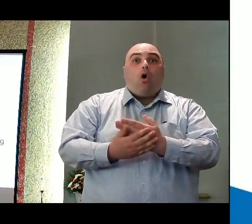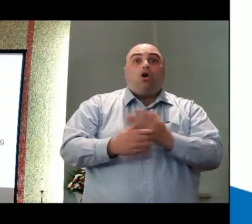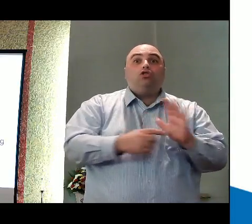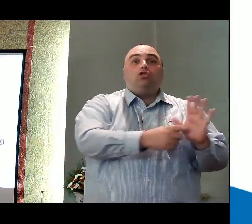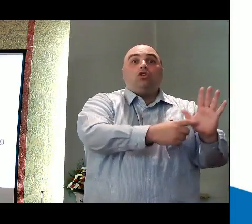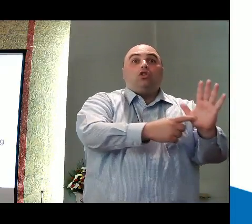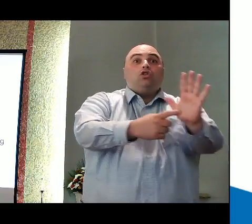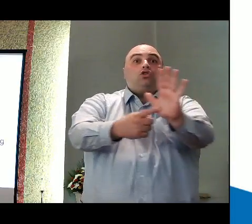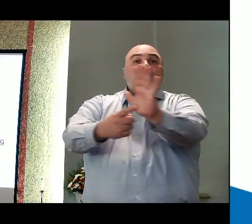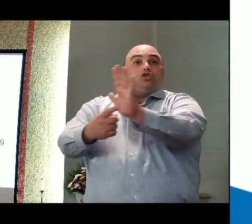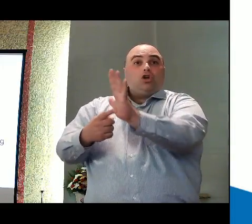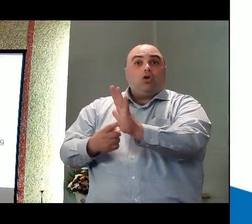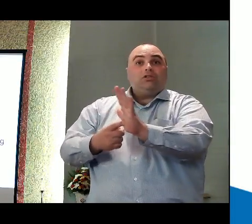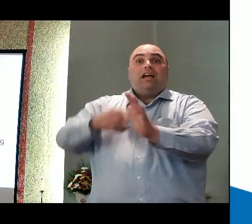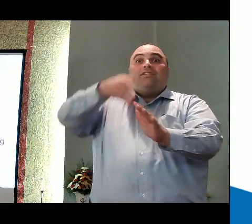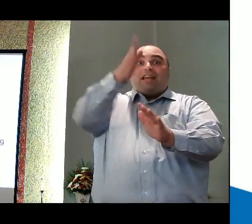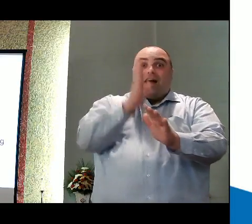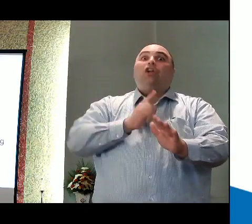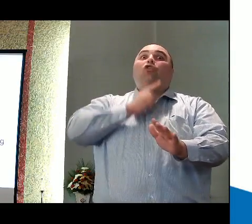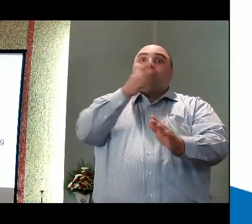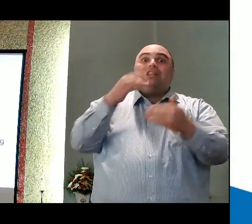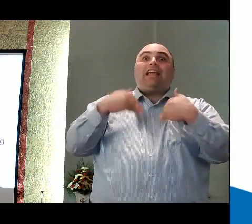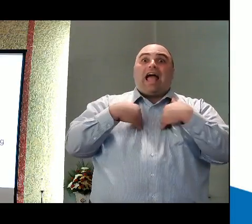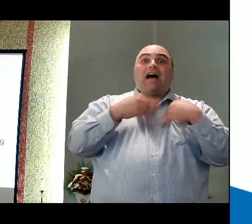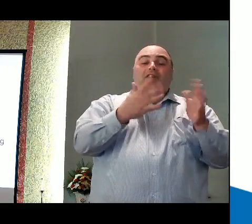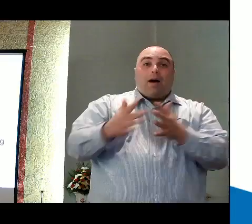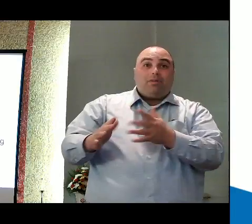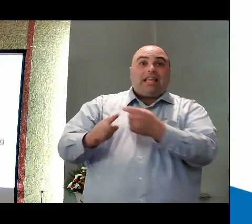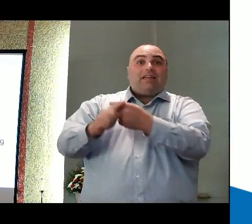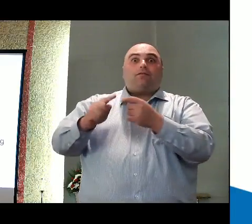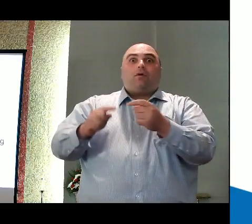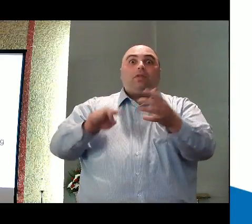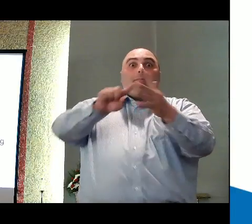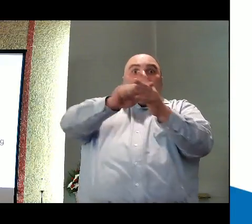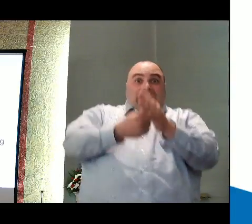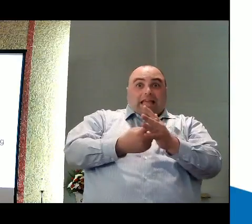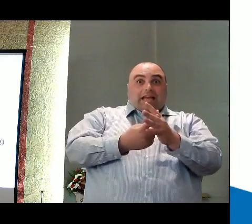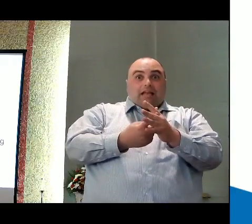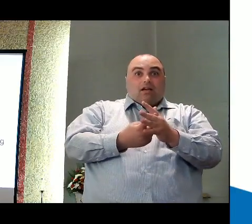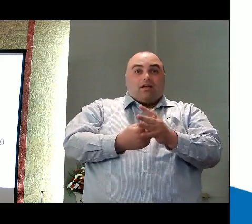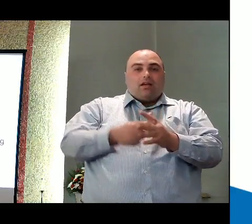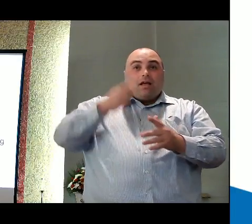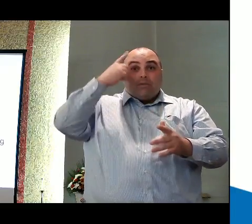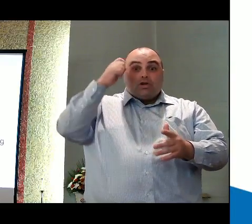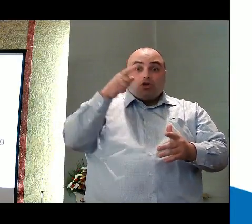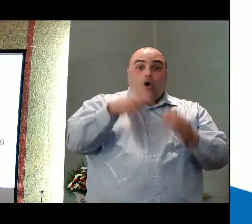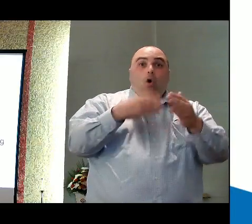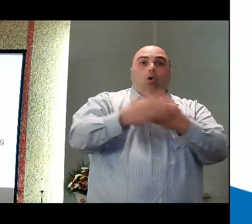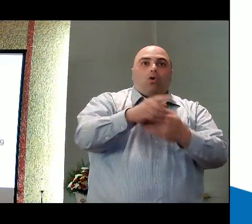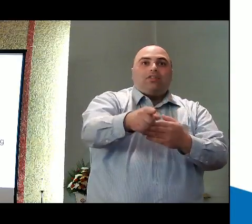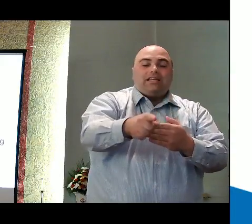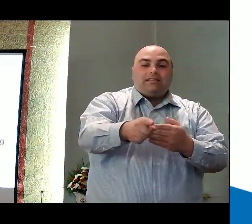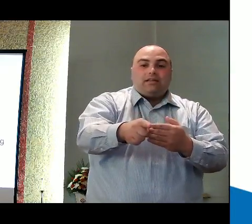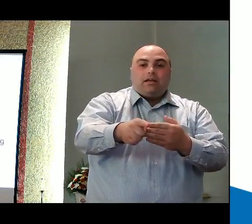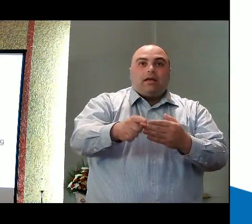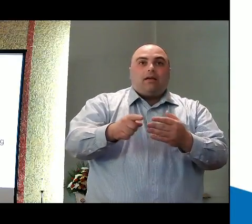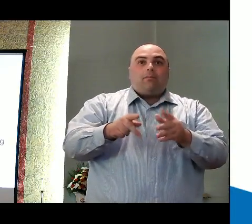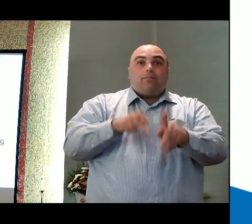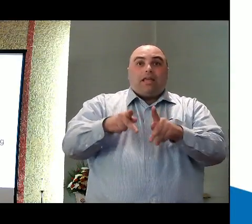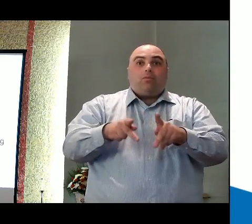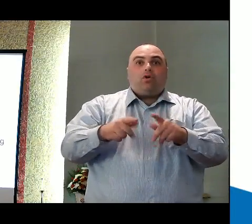God makes a plan, he leaves no loose ends. He made sure that it would be utterly clear for those with eyes to see